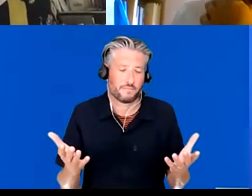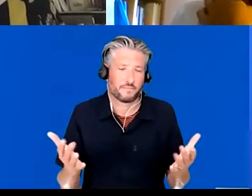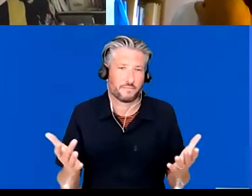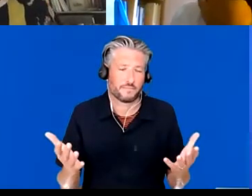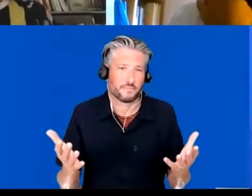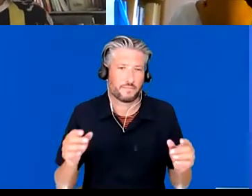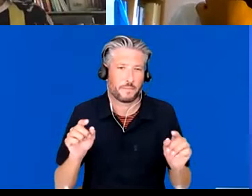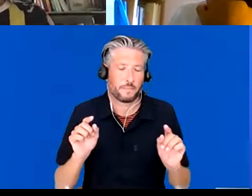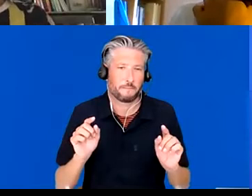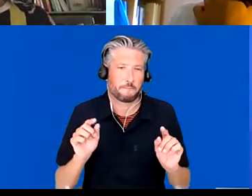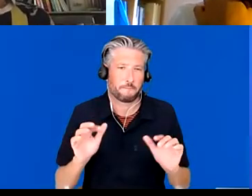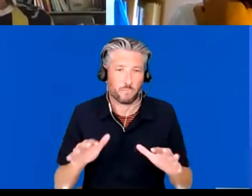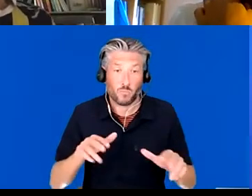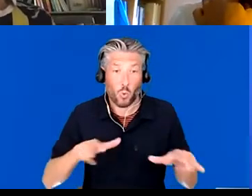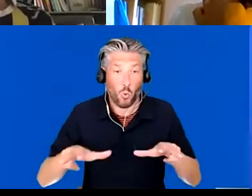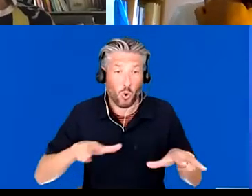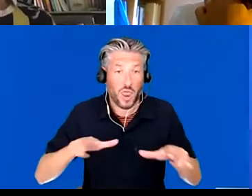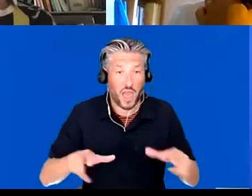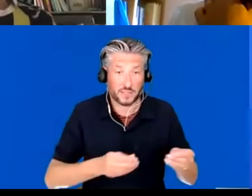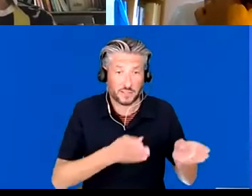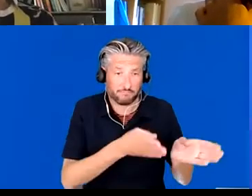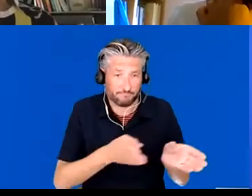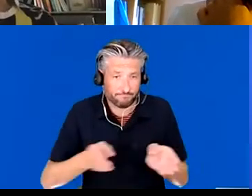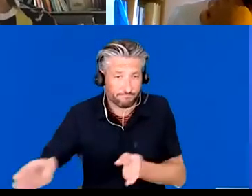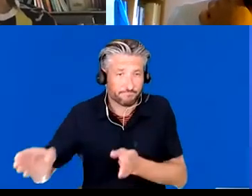to the organization of these